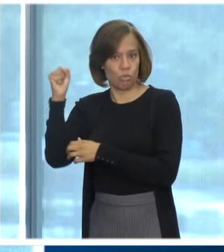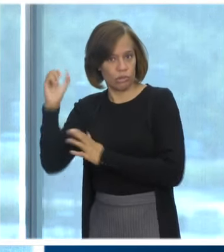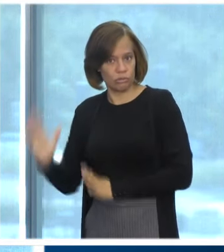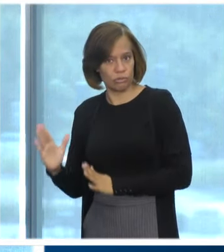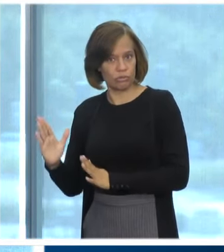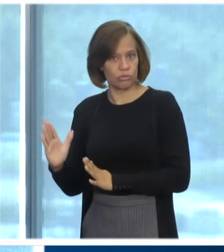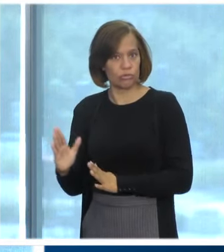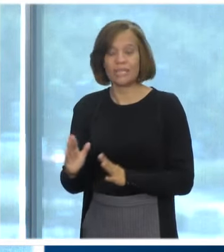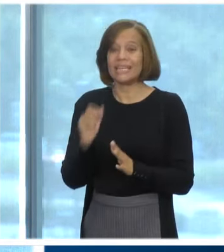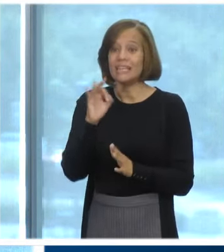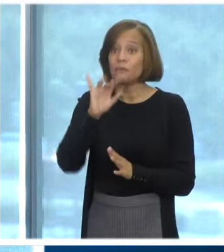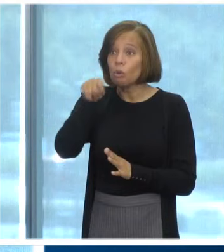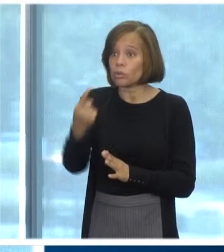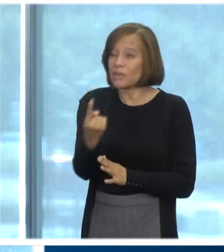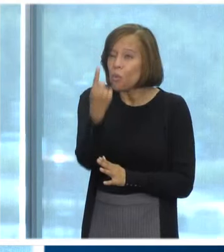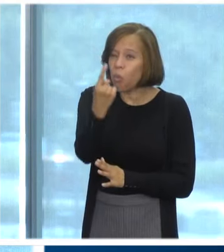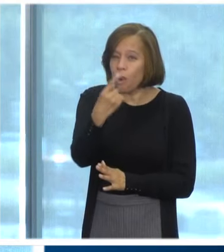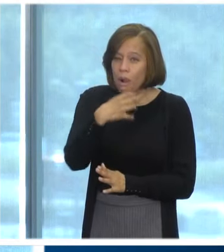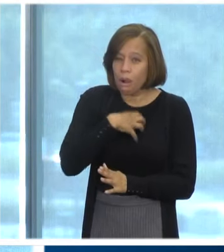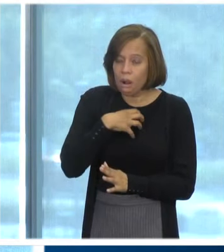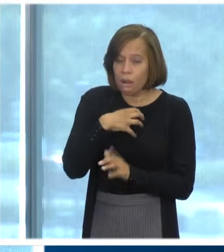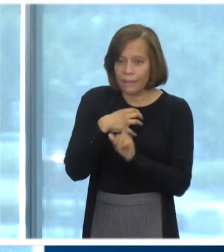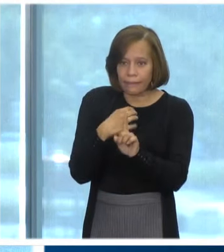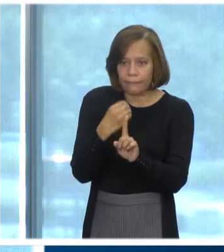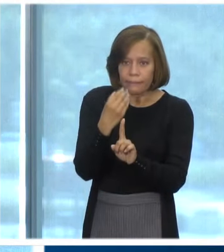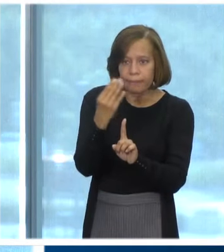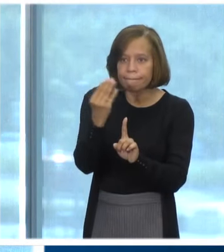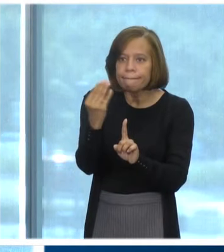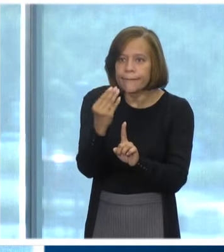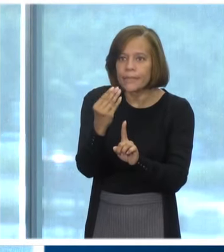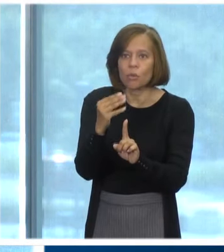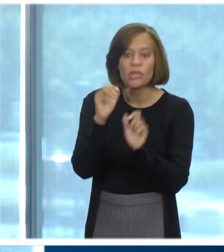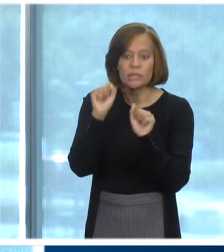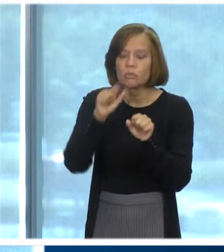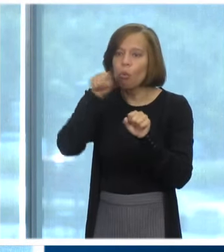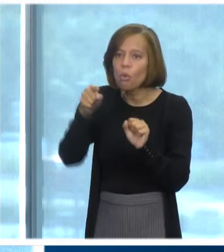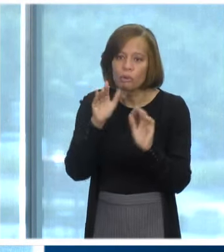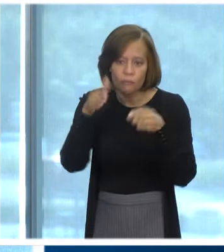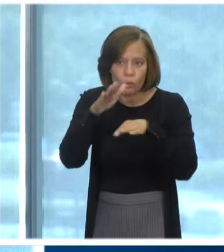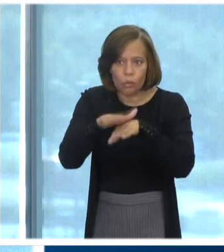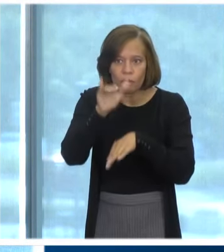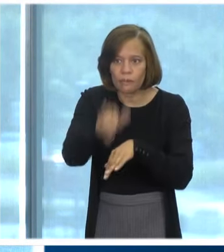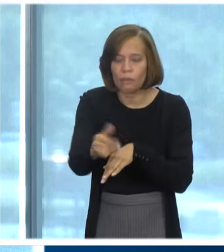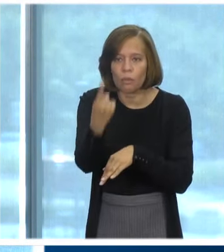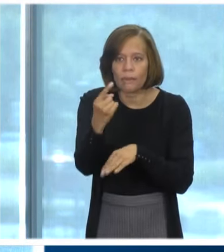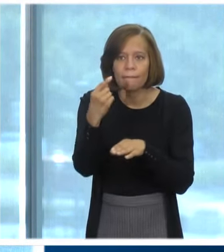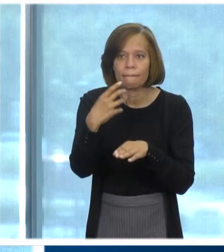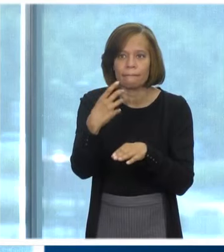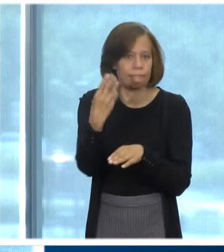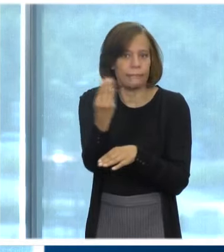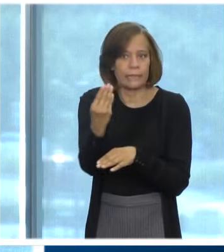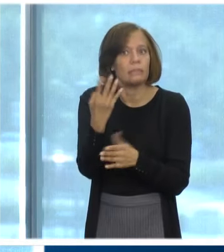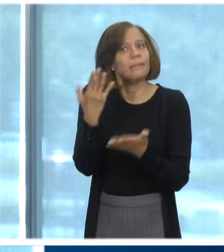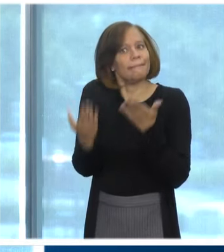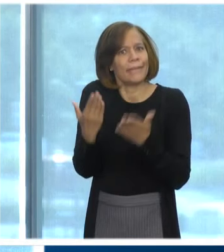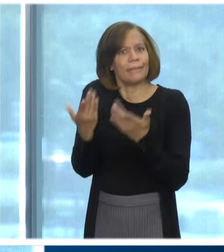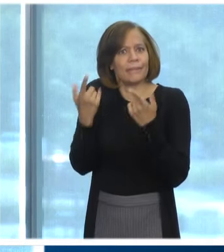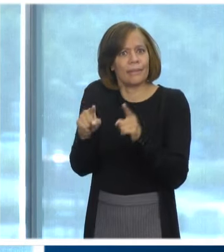questions about the very specific allegation that brought that officer into the room with us. This made it very difficult, particularly in